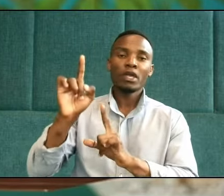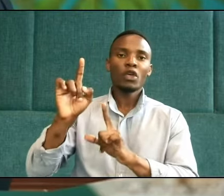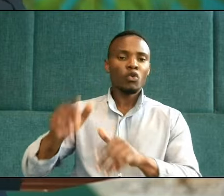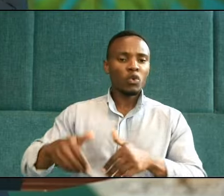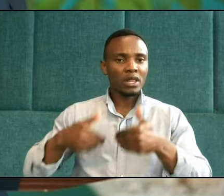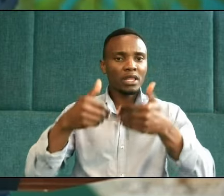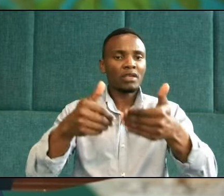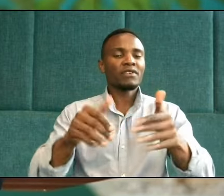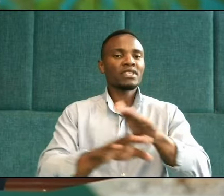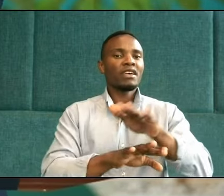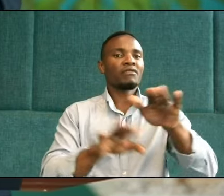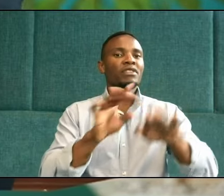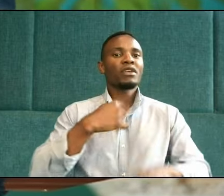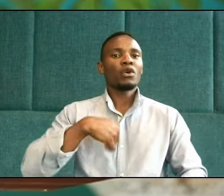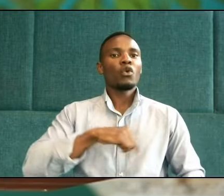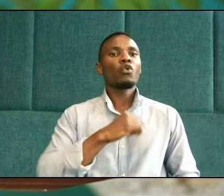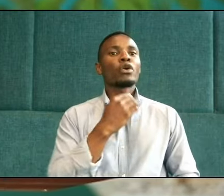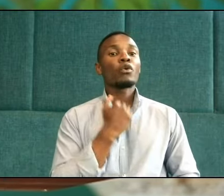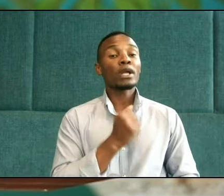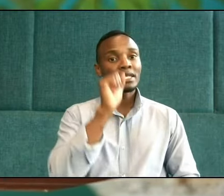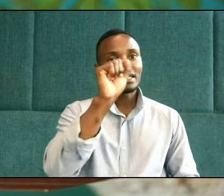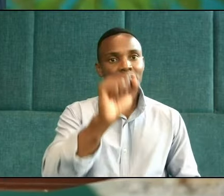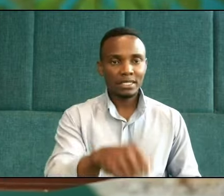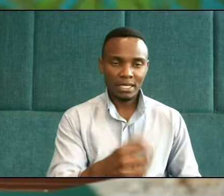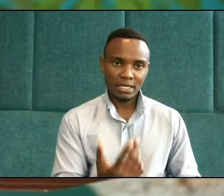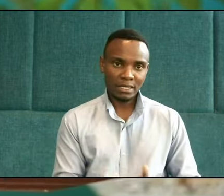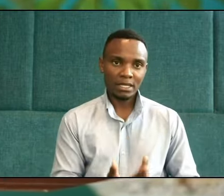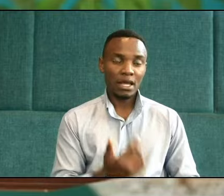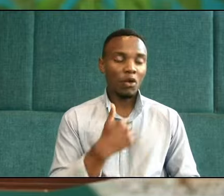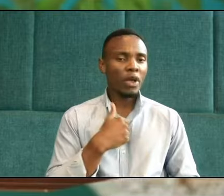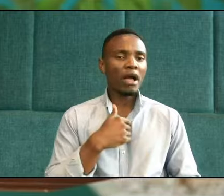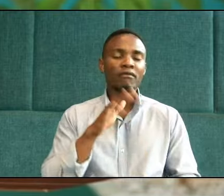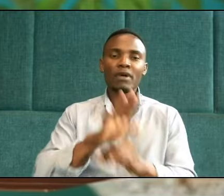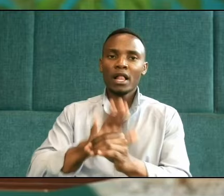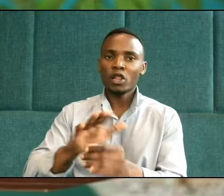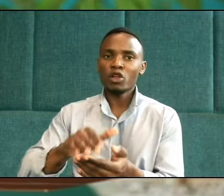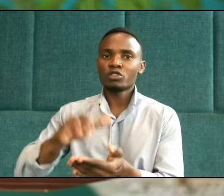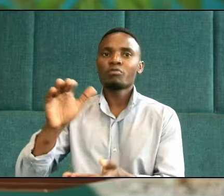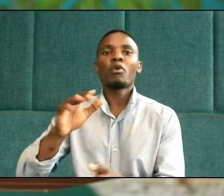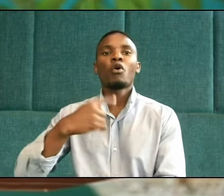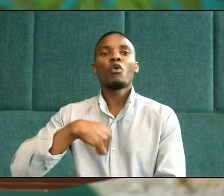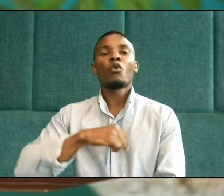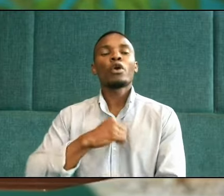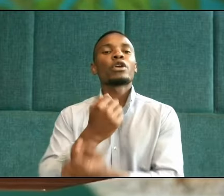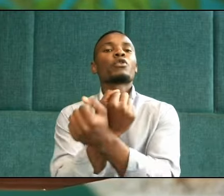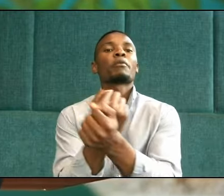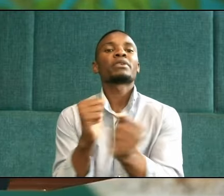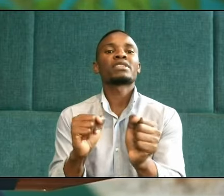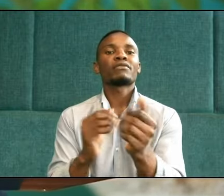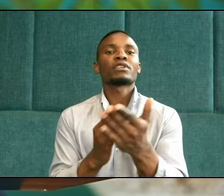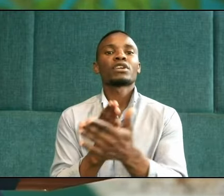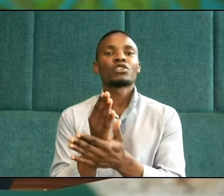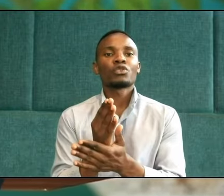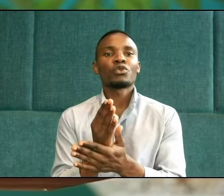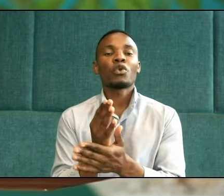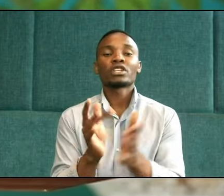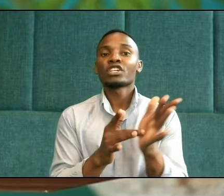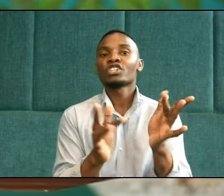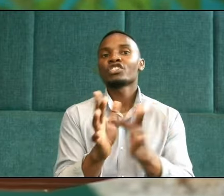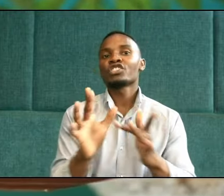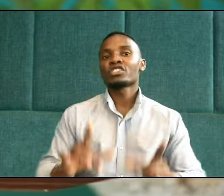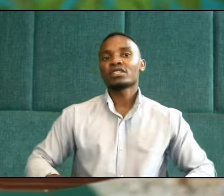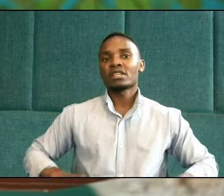the desires of our hearts. Oh yes, there is much more. We shall be saved through his life.